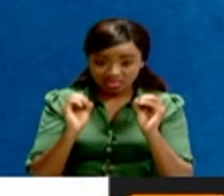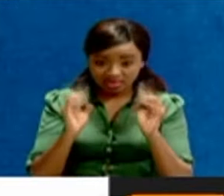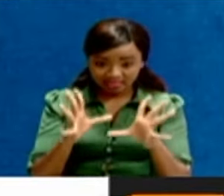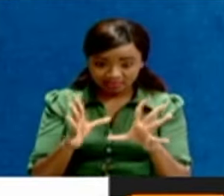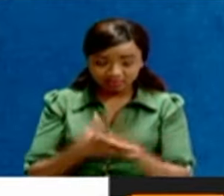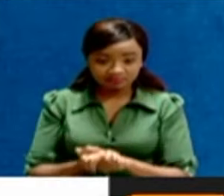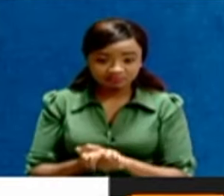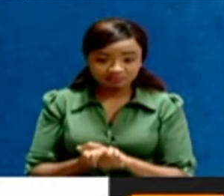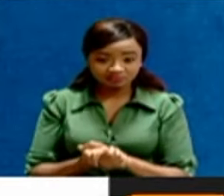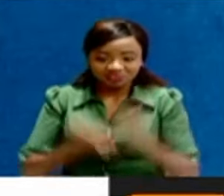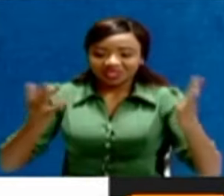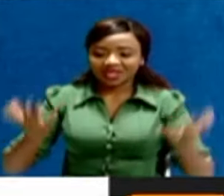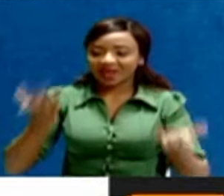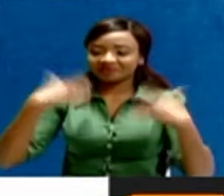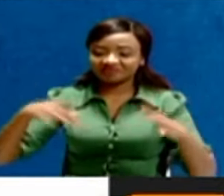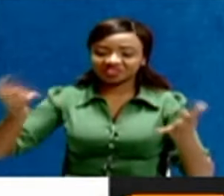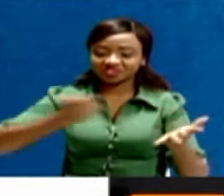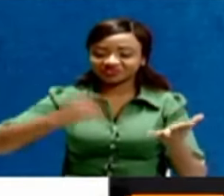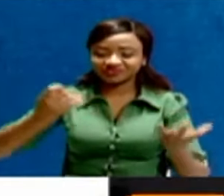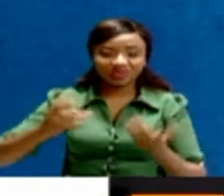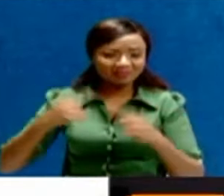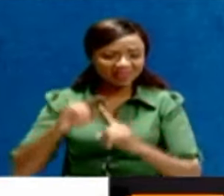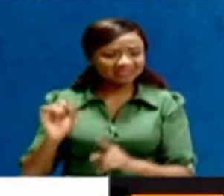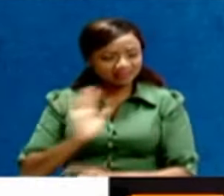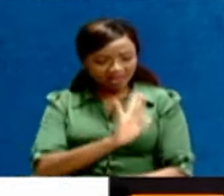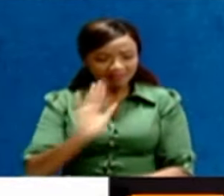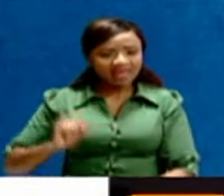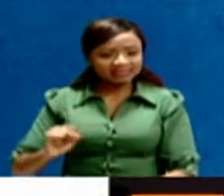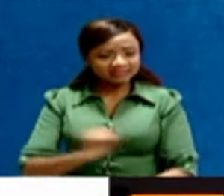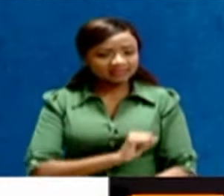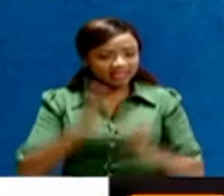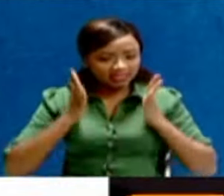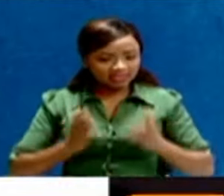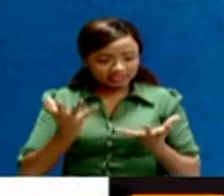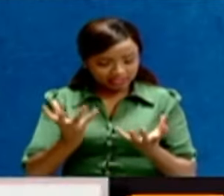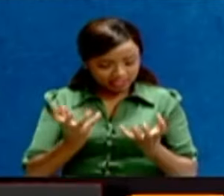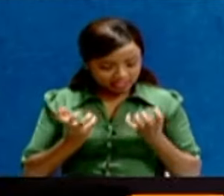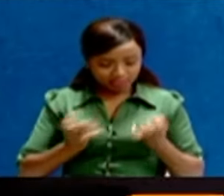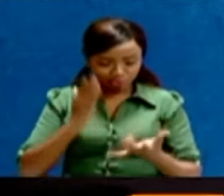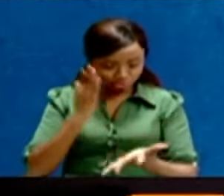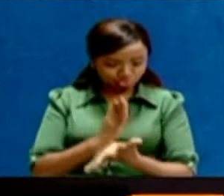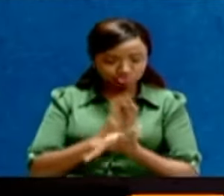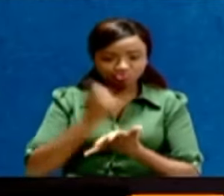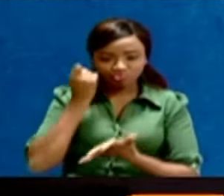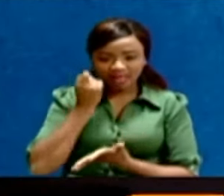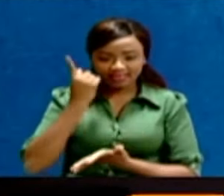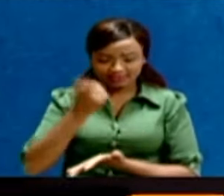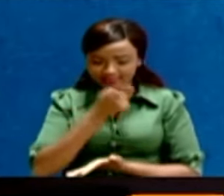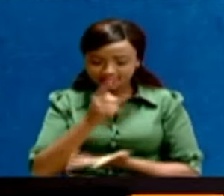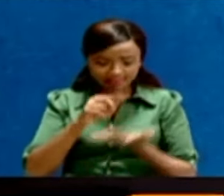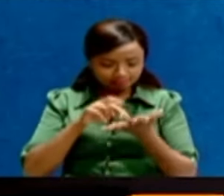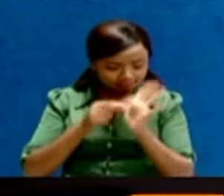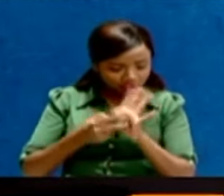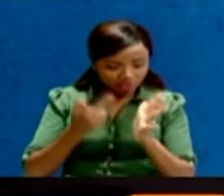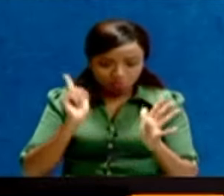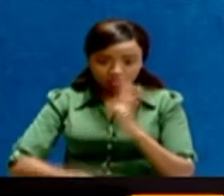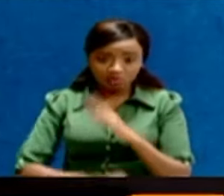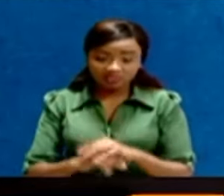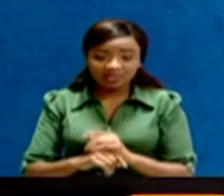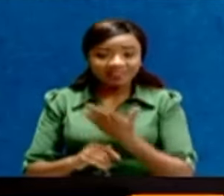able to just dispense it without the senators really understanding what is in store for them. There's a lot